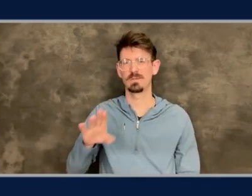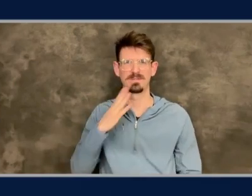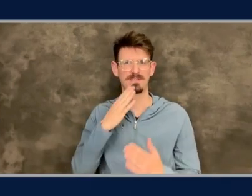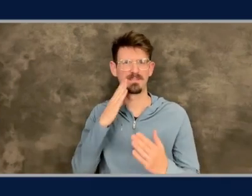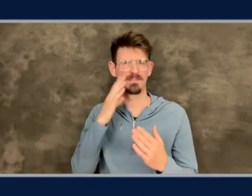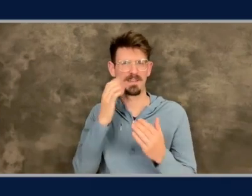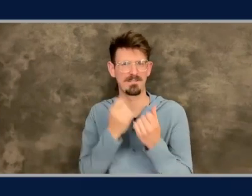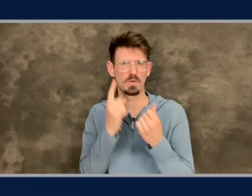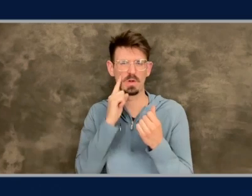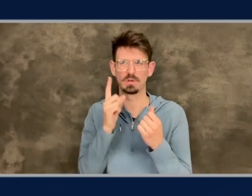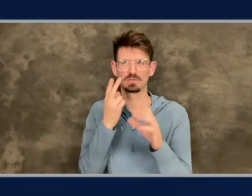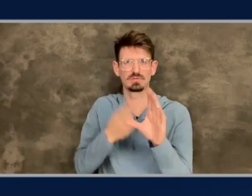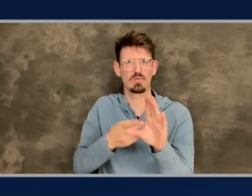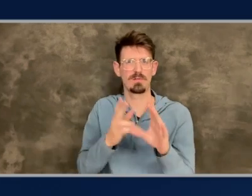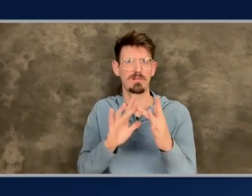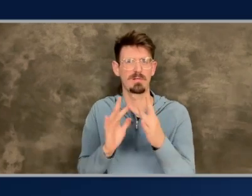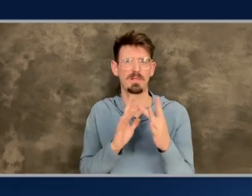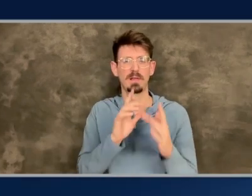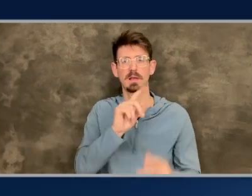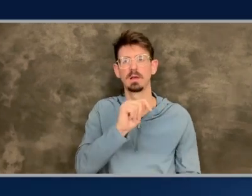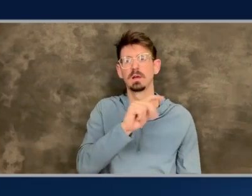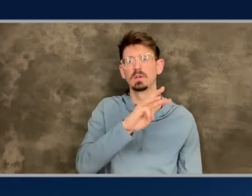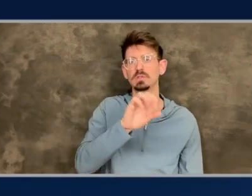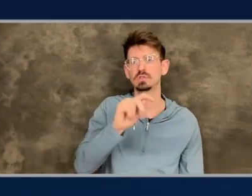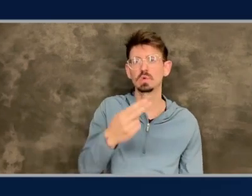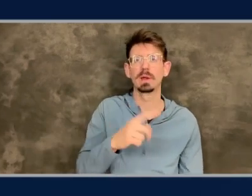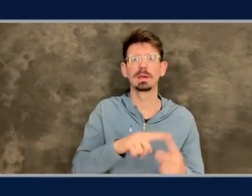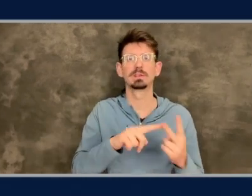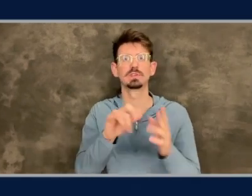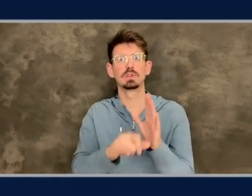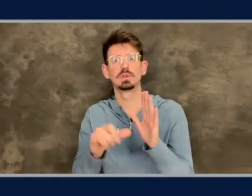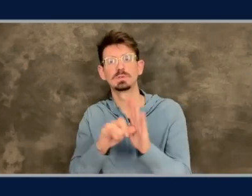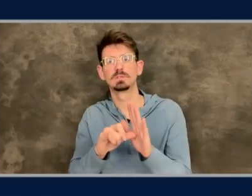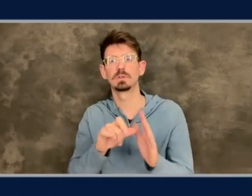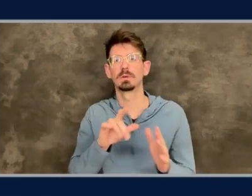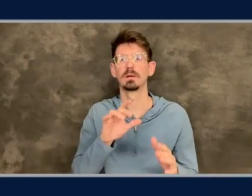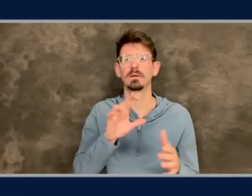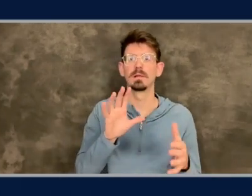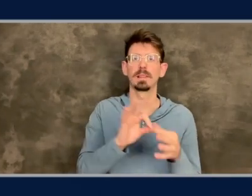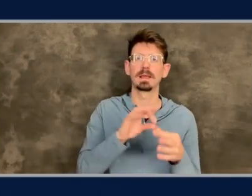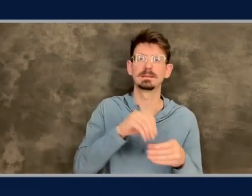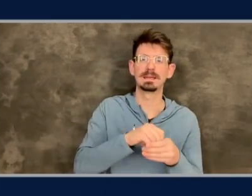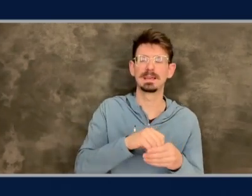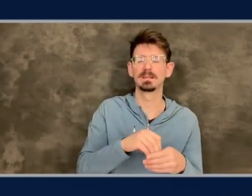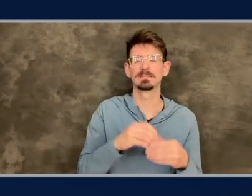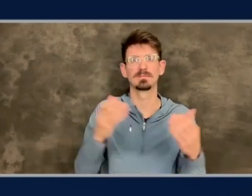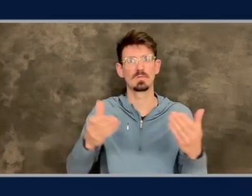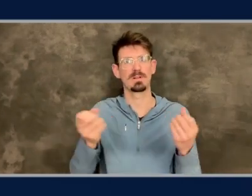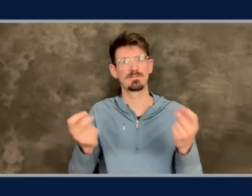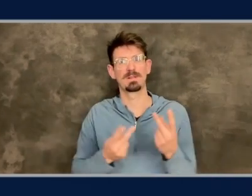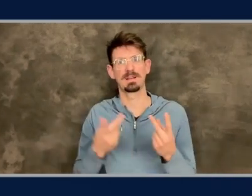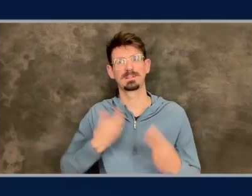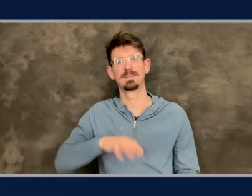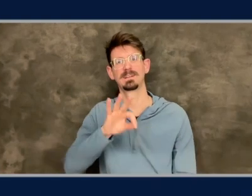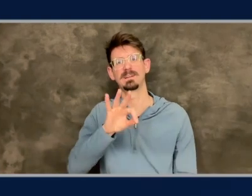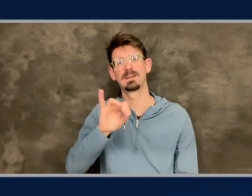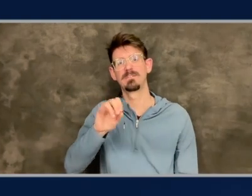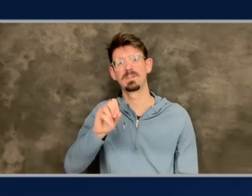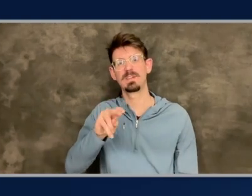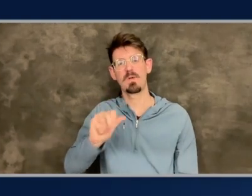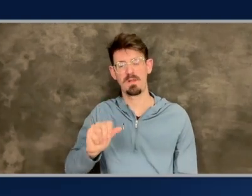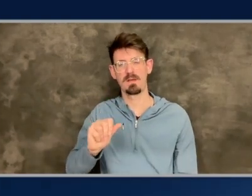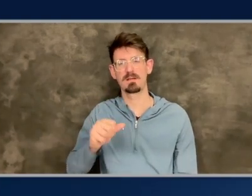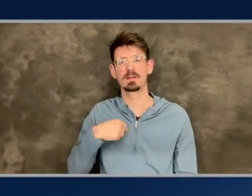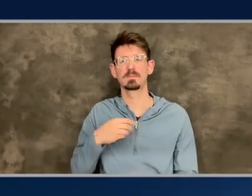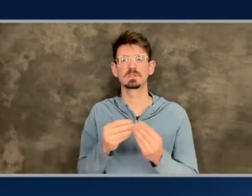from Twitch, YouTube, LinkedIn. We're happy you're here. Thank you. Welcome back. My name is Fiona McCann. I am a